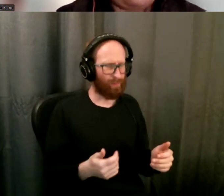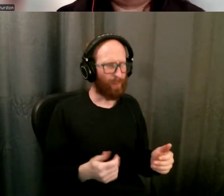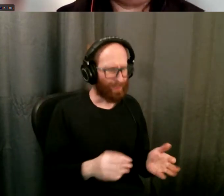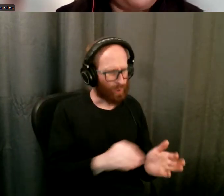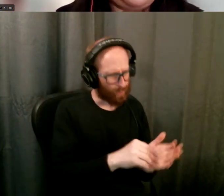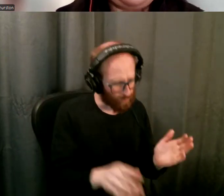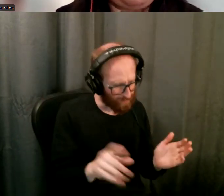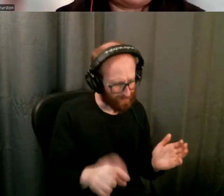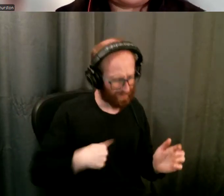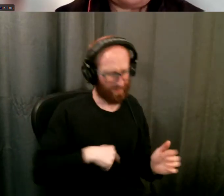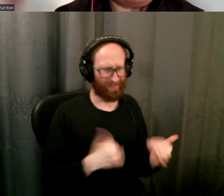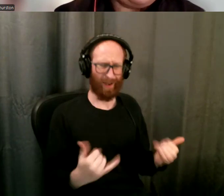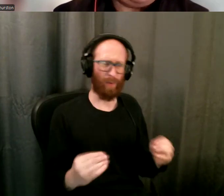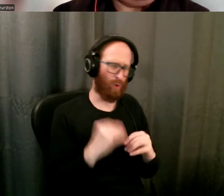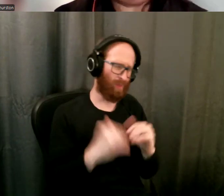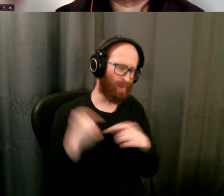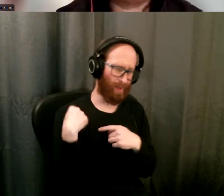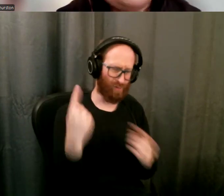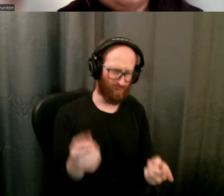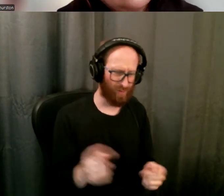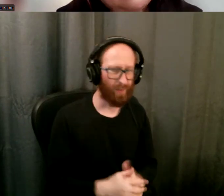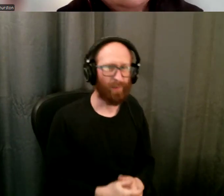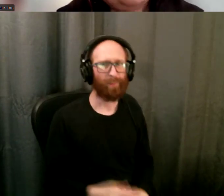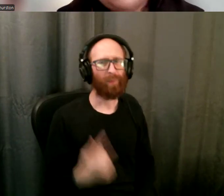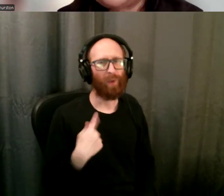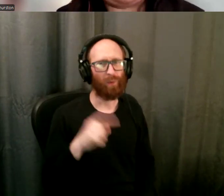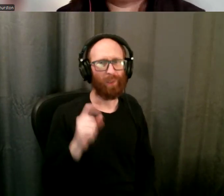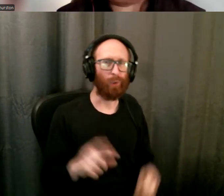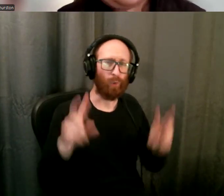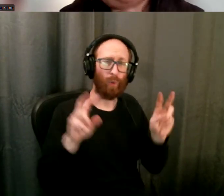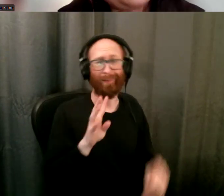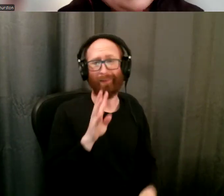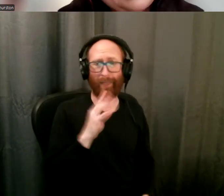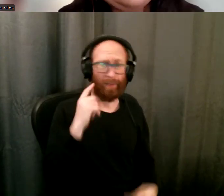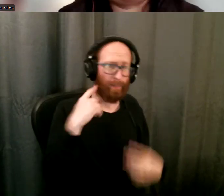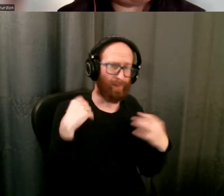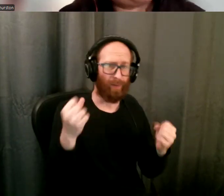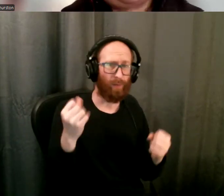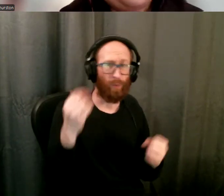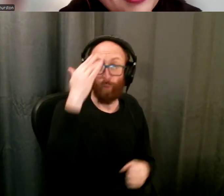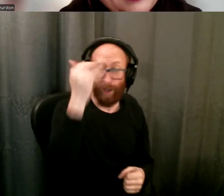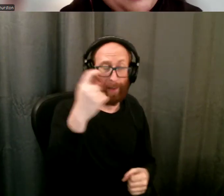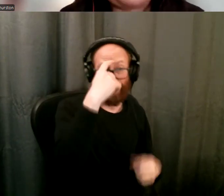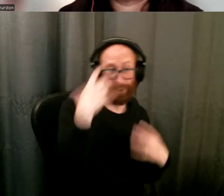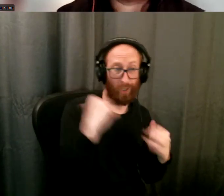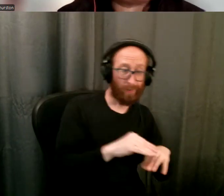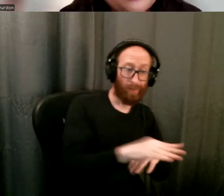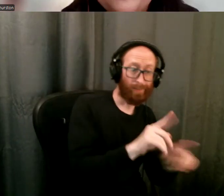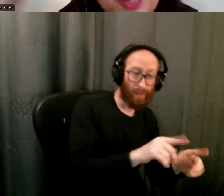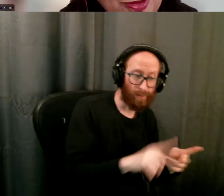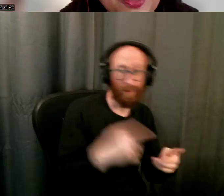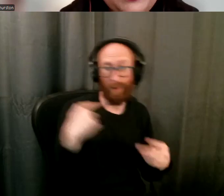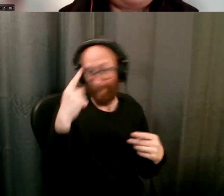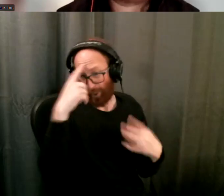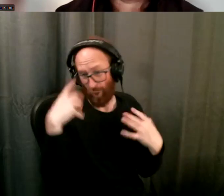us now more than ever. So we need to speak mental health, because again, mental health is attendance, mental health is academics, mental